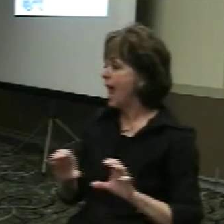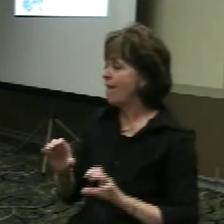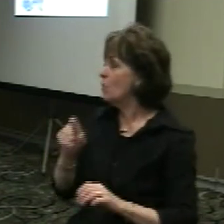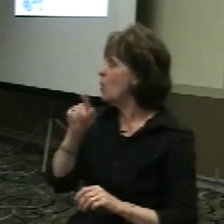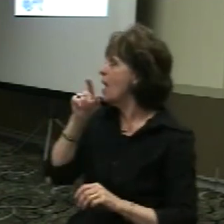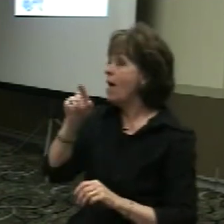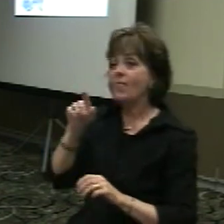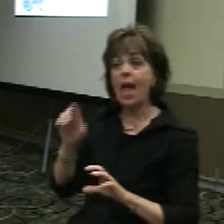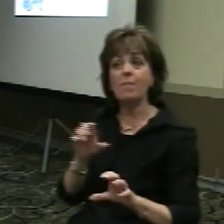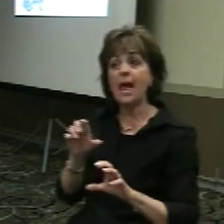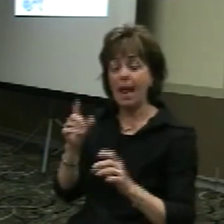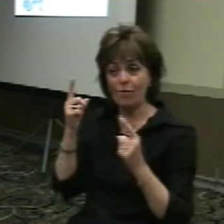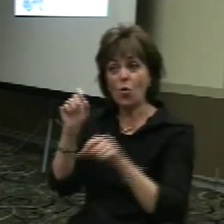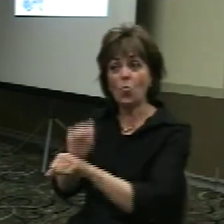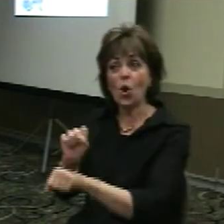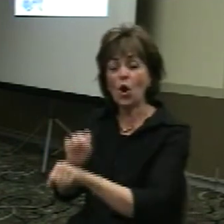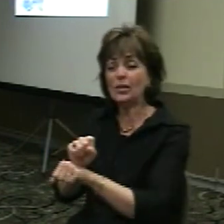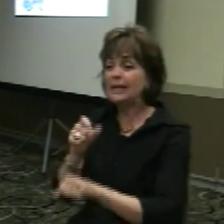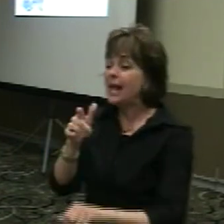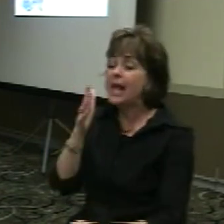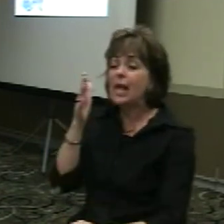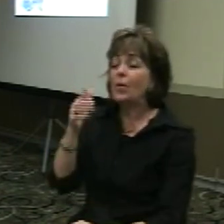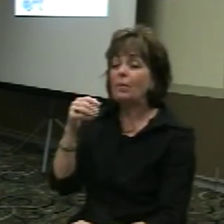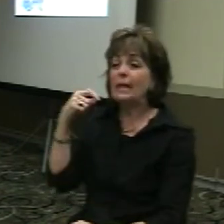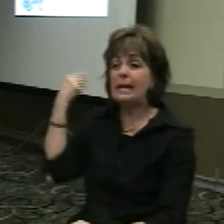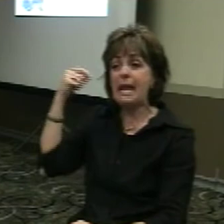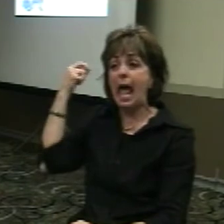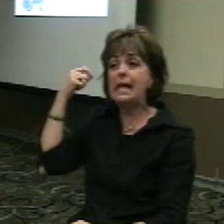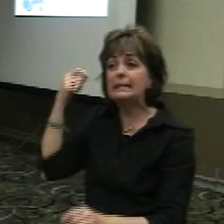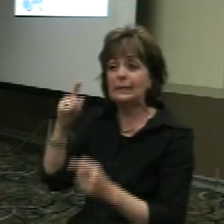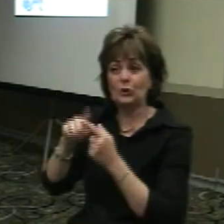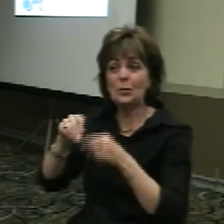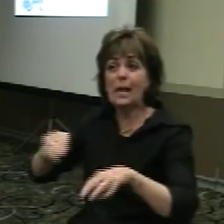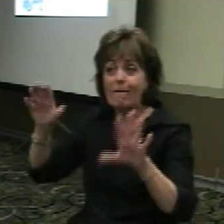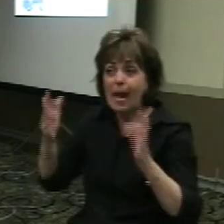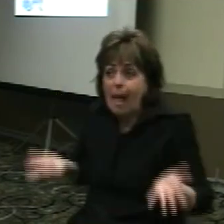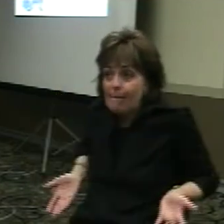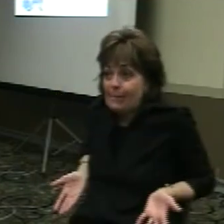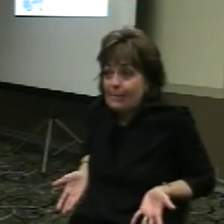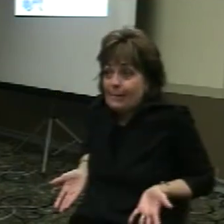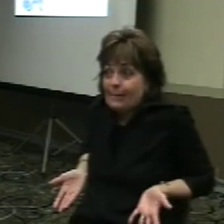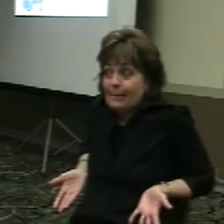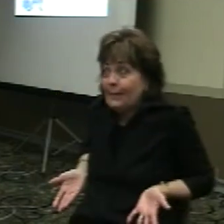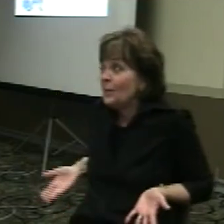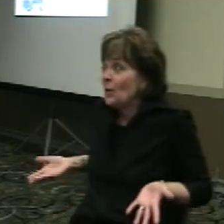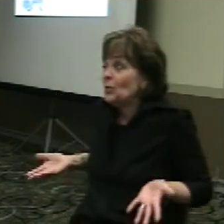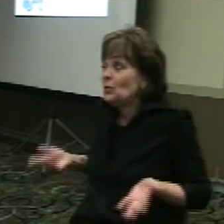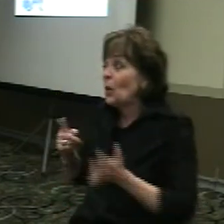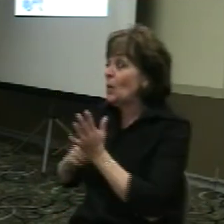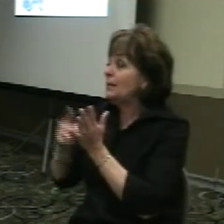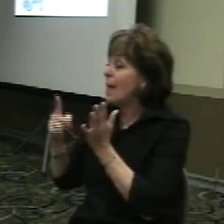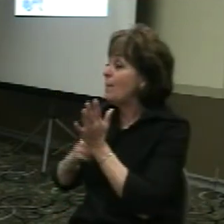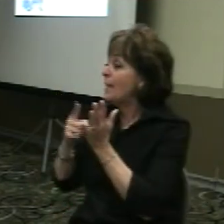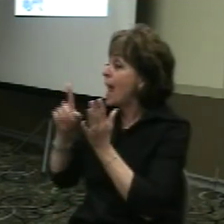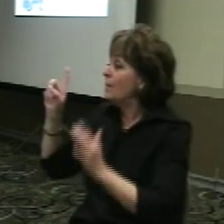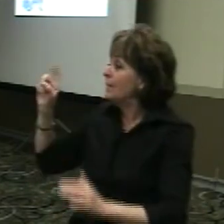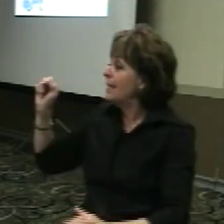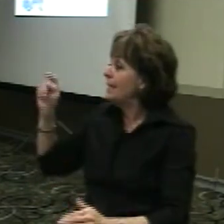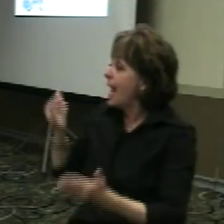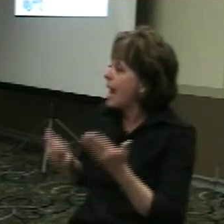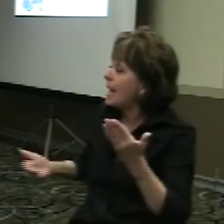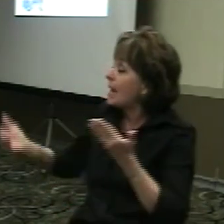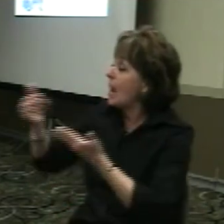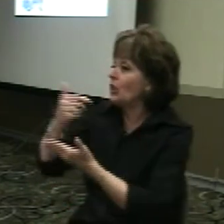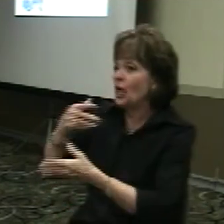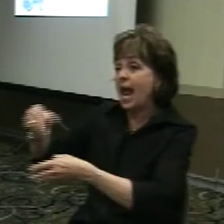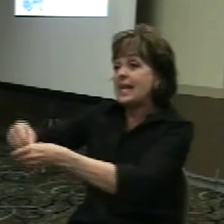behavior works, and the kid would be nuts to give it up. Okay? So sometimes the data collection